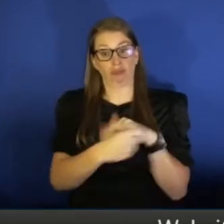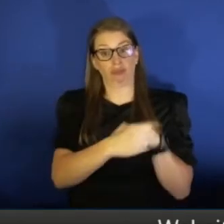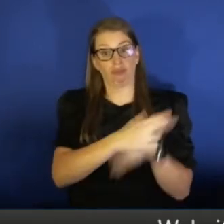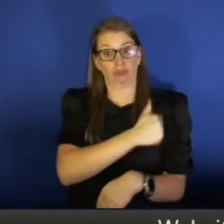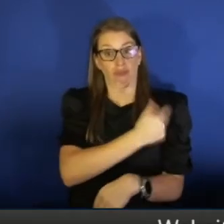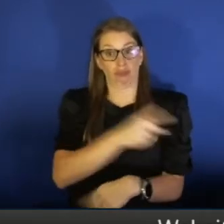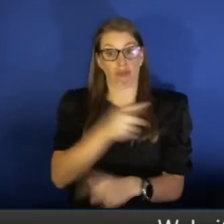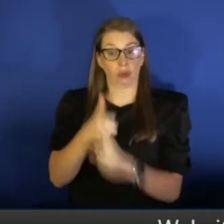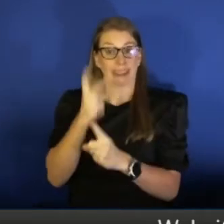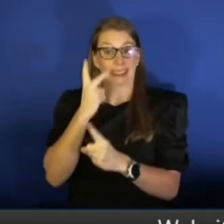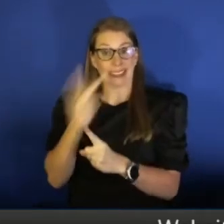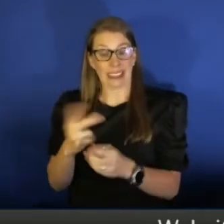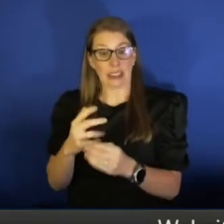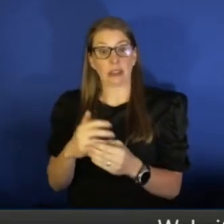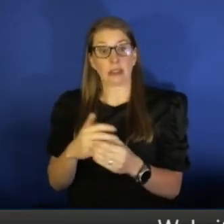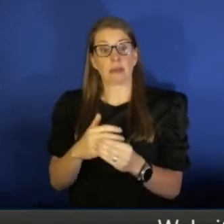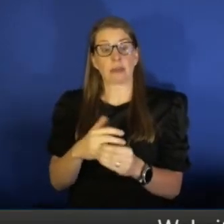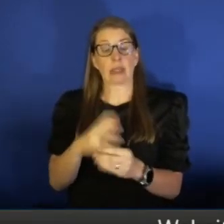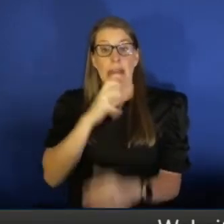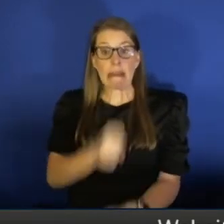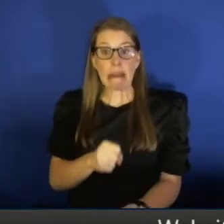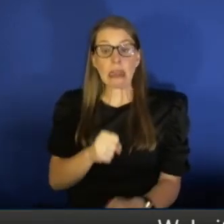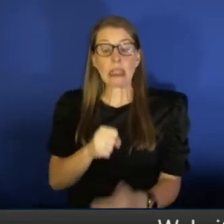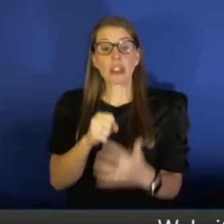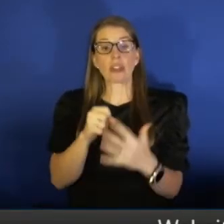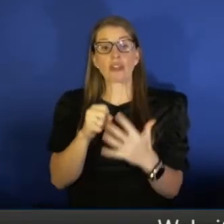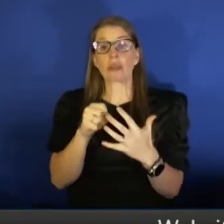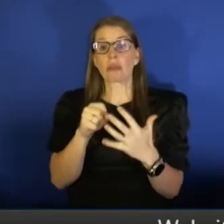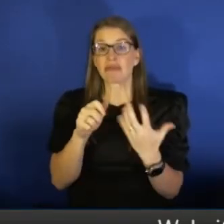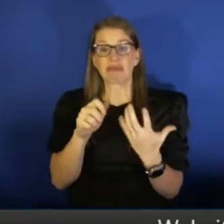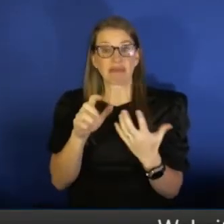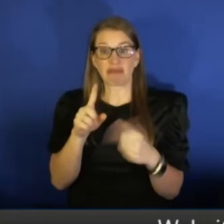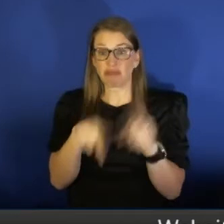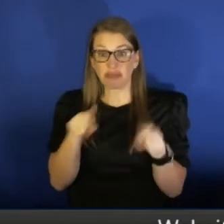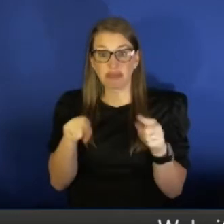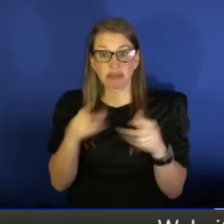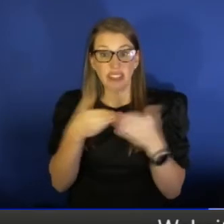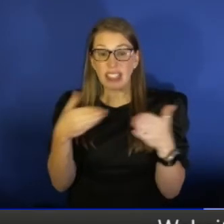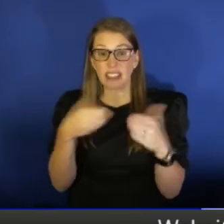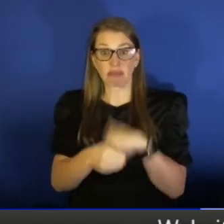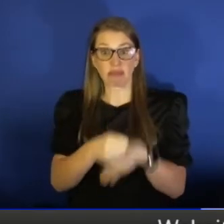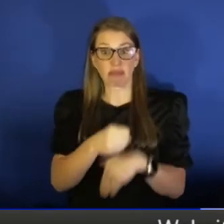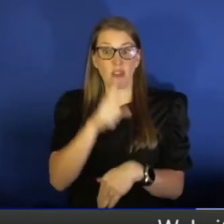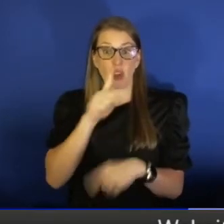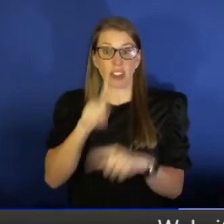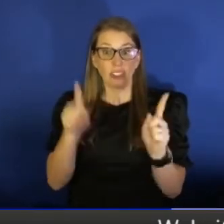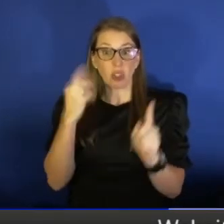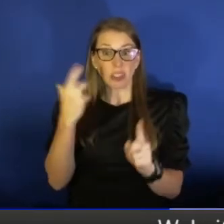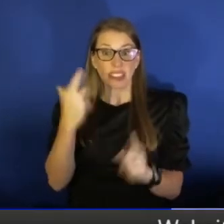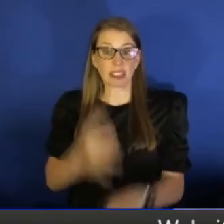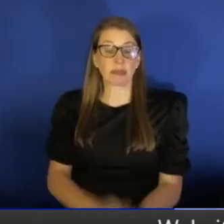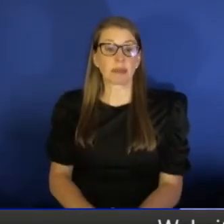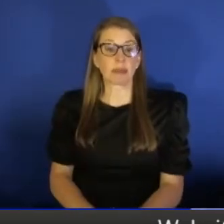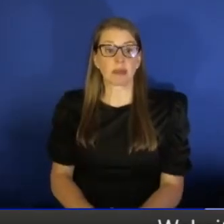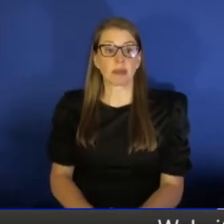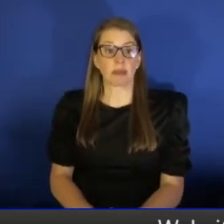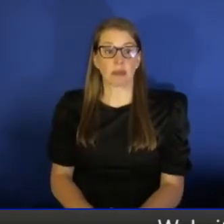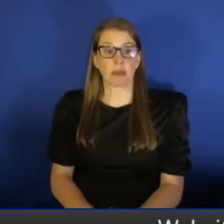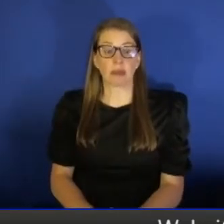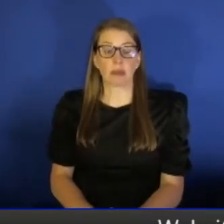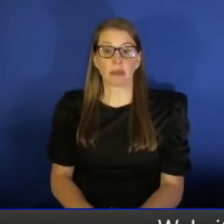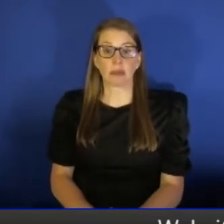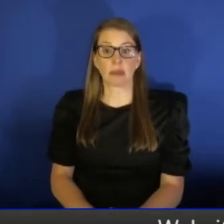vac status, age, just still kind of a mixed bag of different people in for different reasons? Yeah, we haven't gone through those recently.